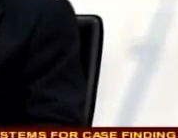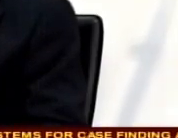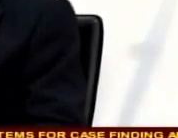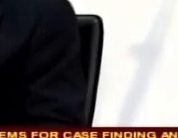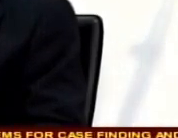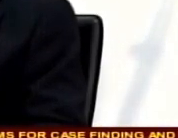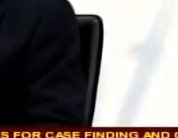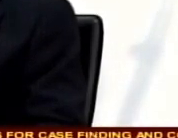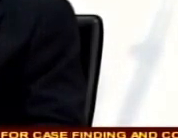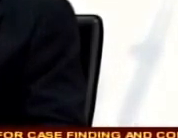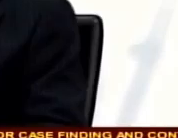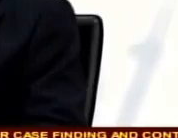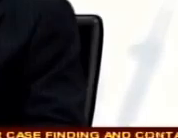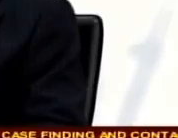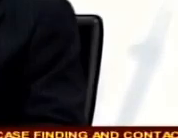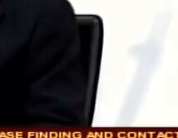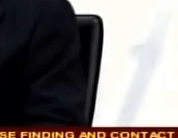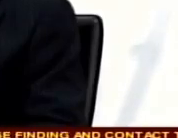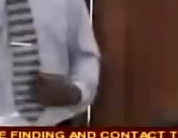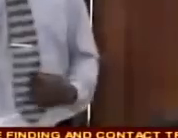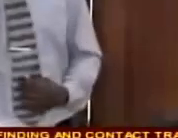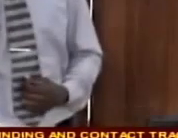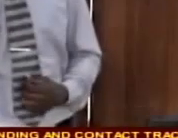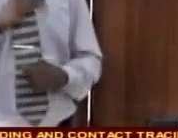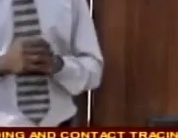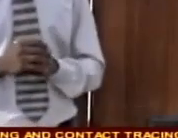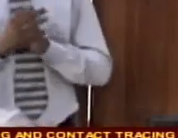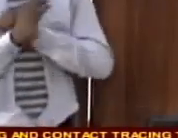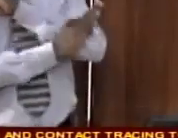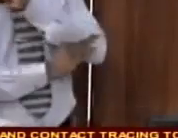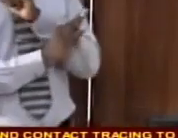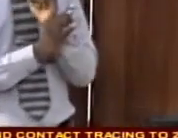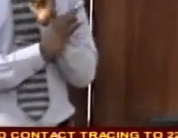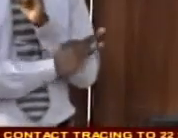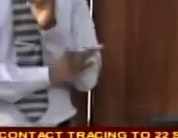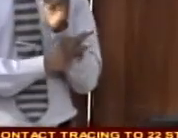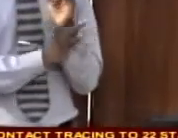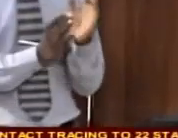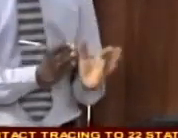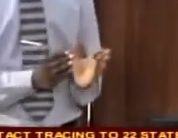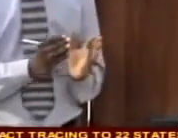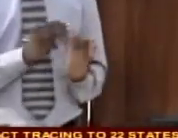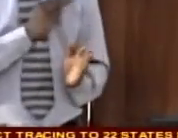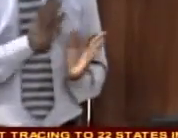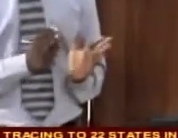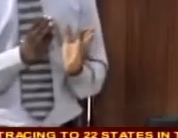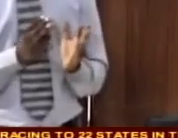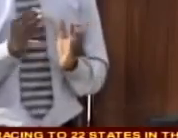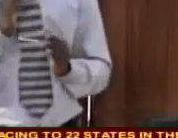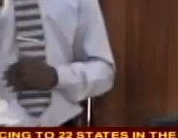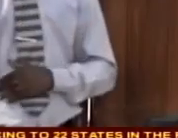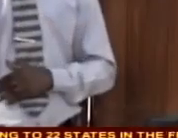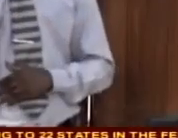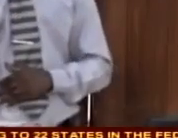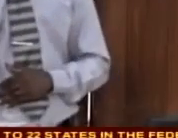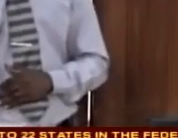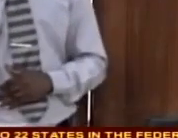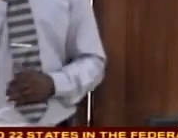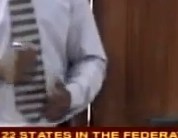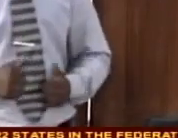and yesterday? Foreign Affairs Minister, this is for you, please. A Nigerian living